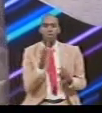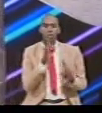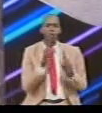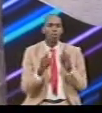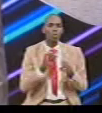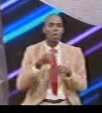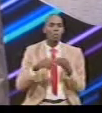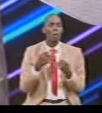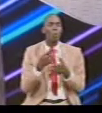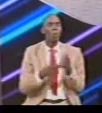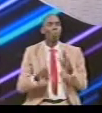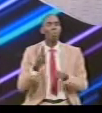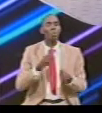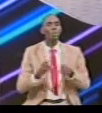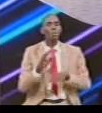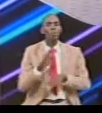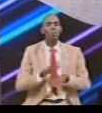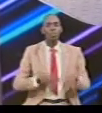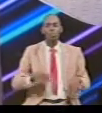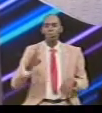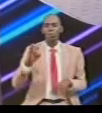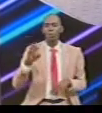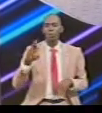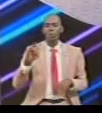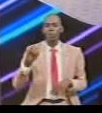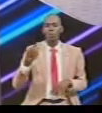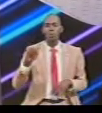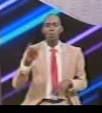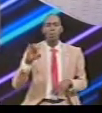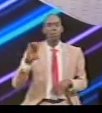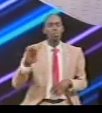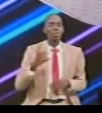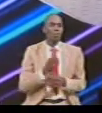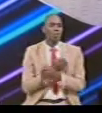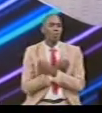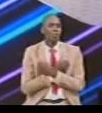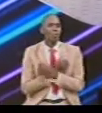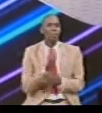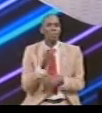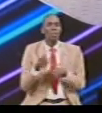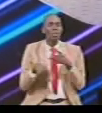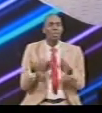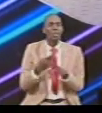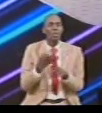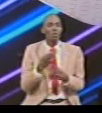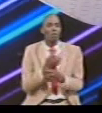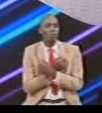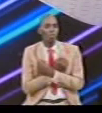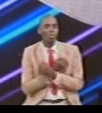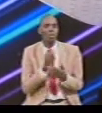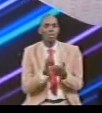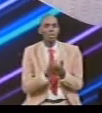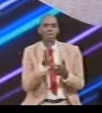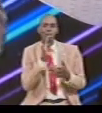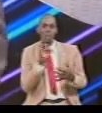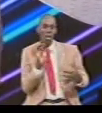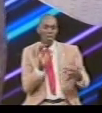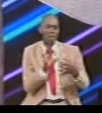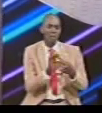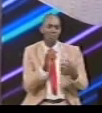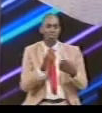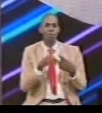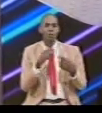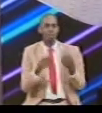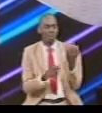the people call erotic love, a kind of love that is fleshly. The fleshly